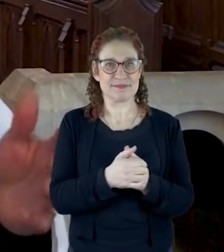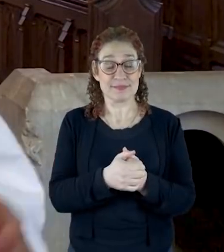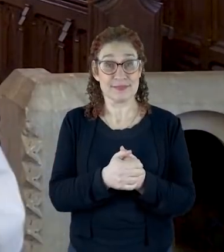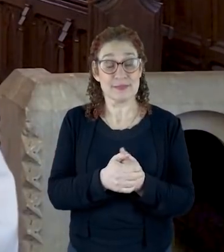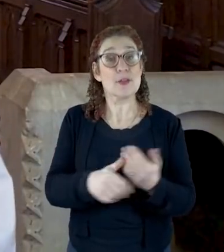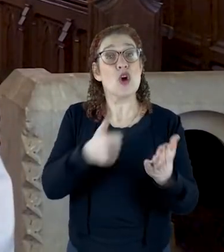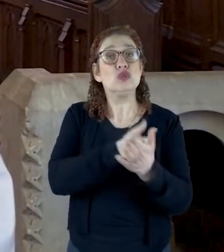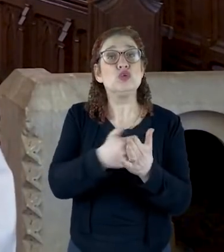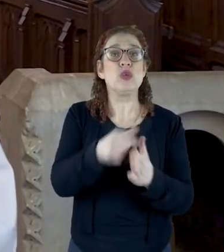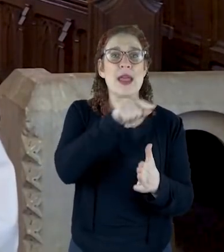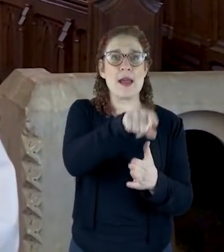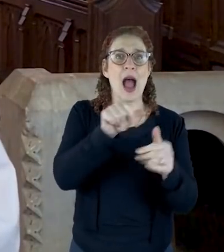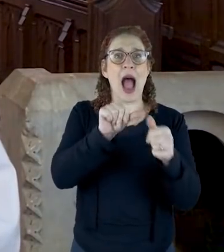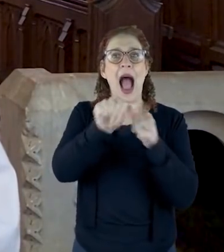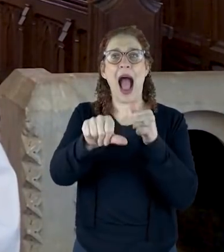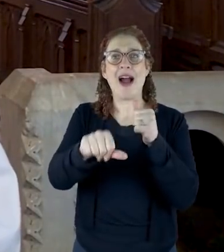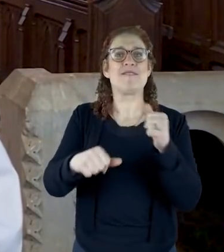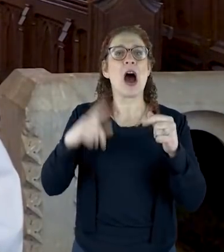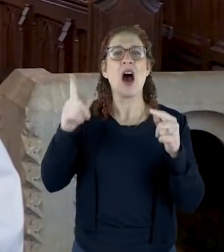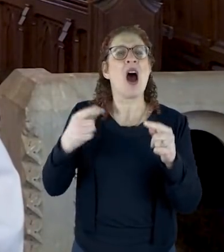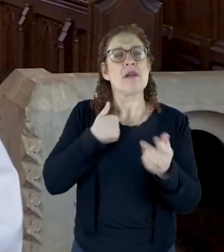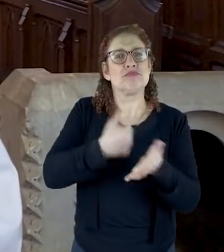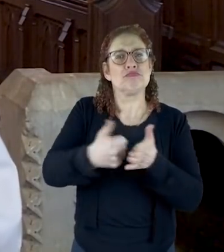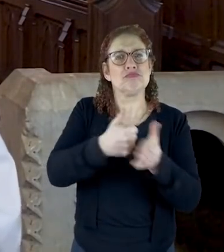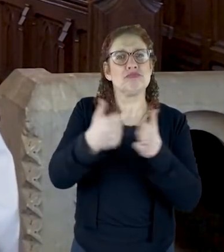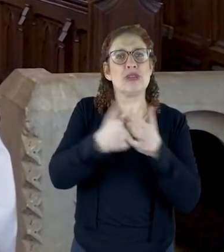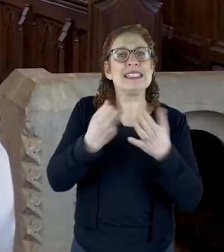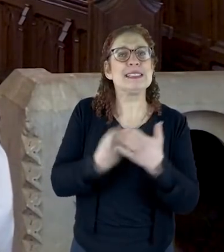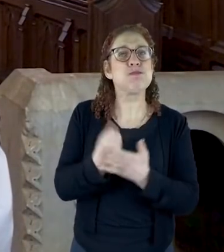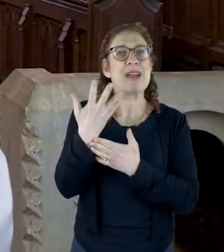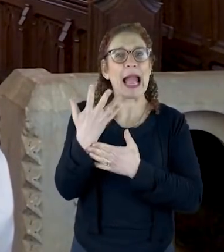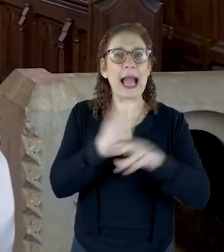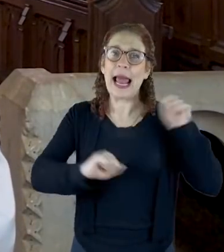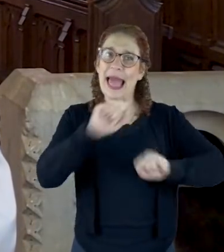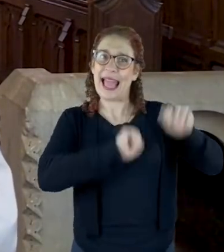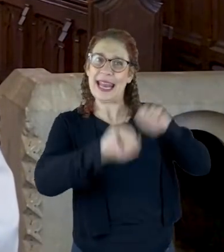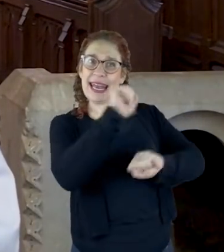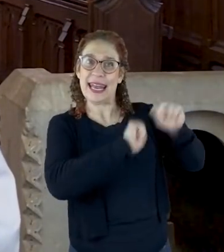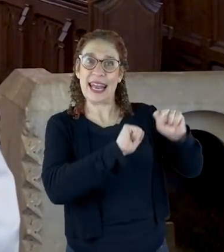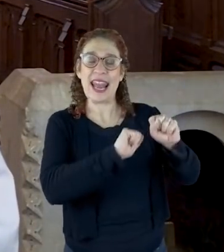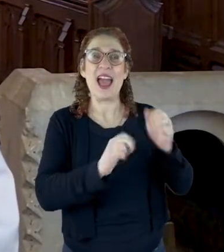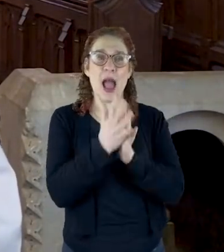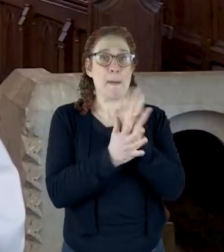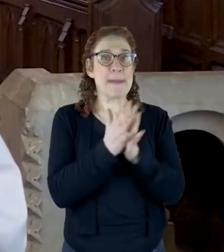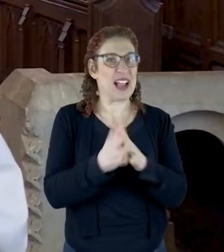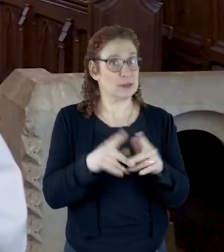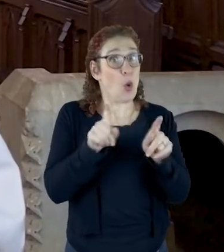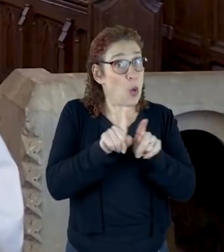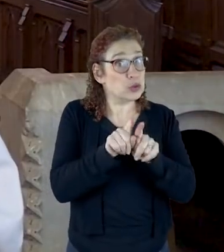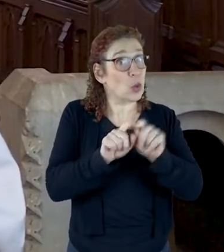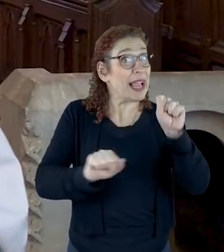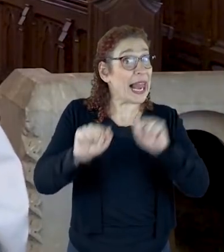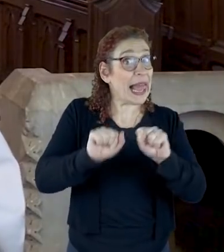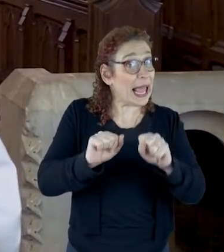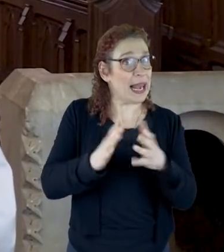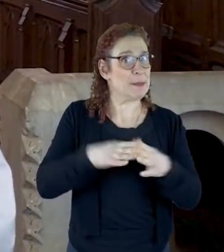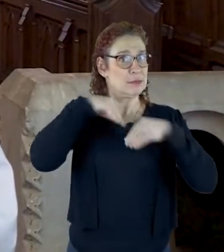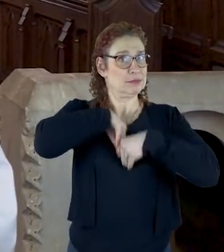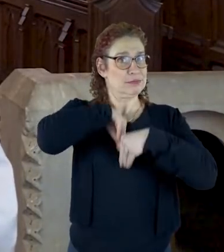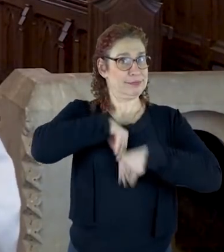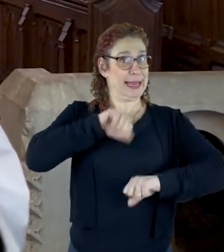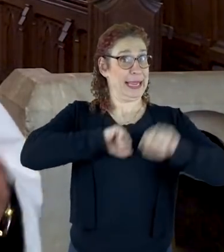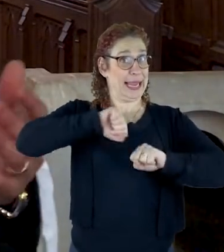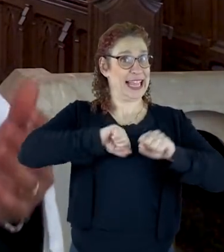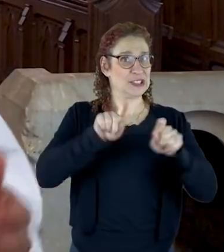This often comes after a ritual spring clean, which amongst other things represents putting aside disagreement and